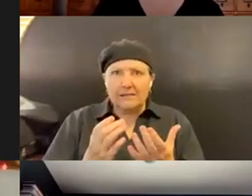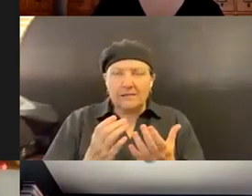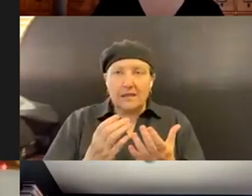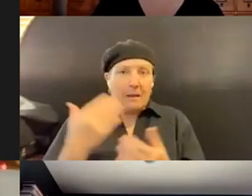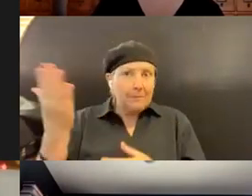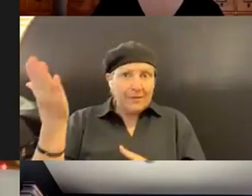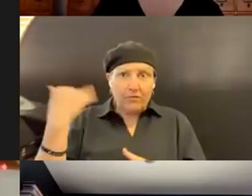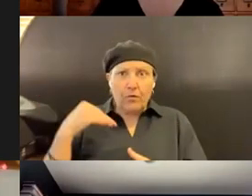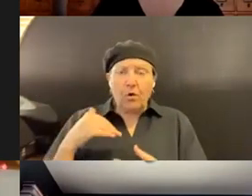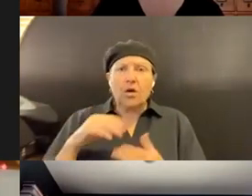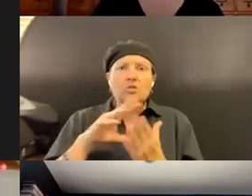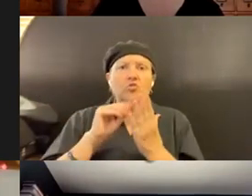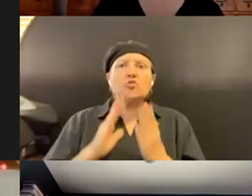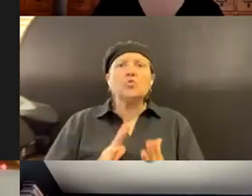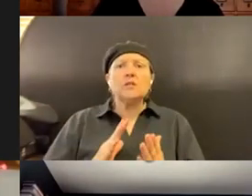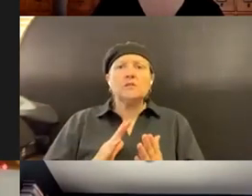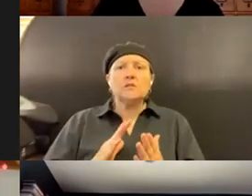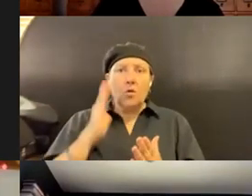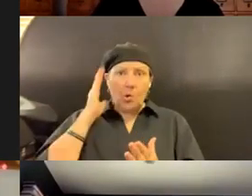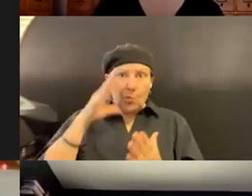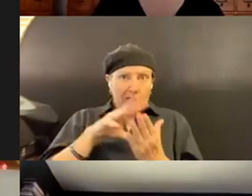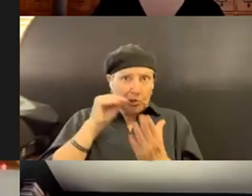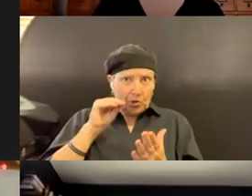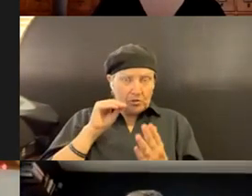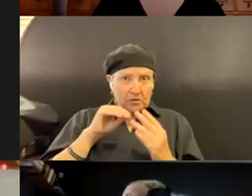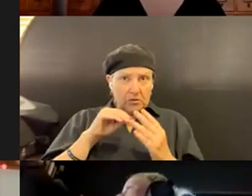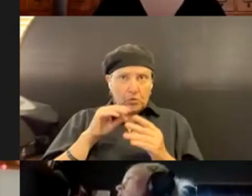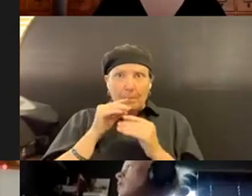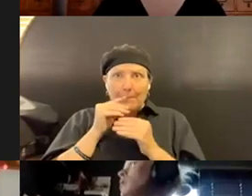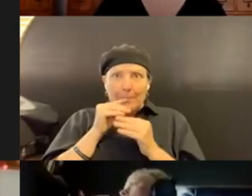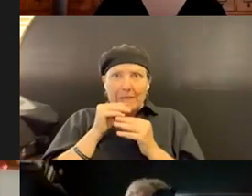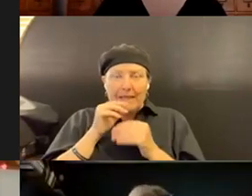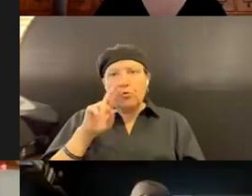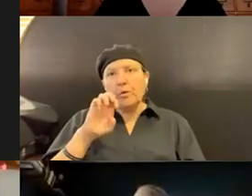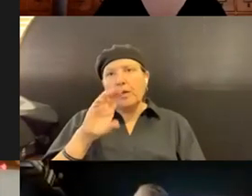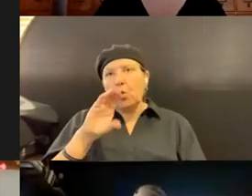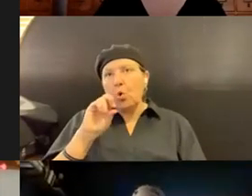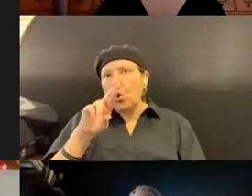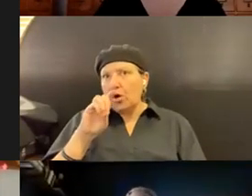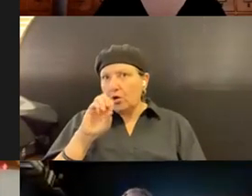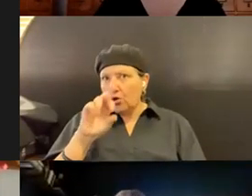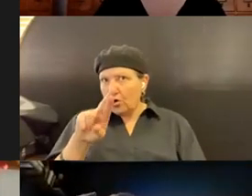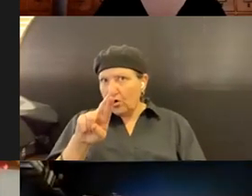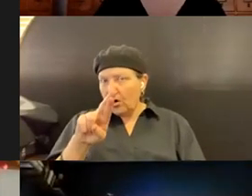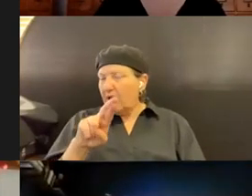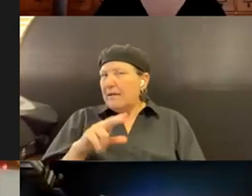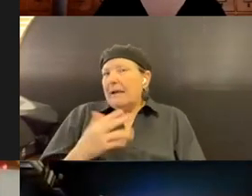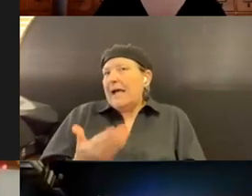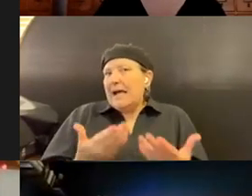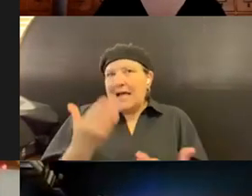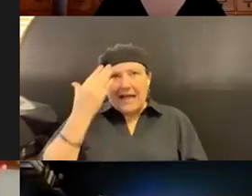had the students learn to play a recorder, but I'm not too sure if she's going to continue that or.